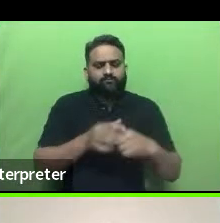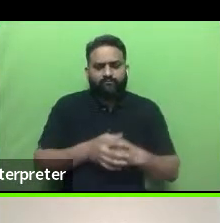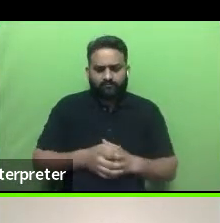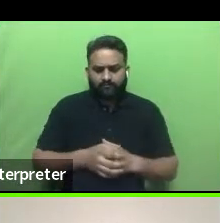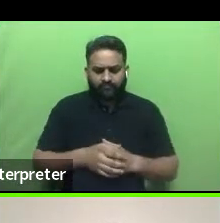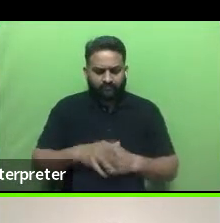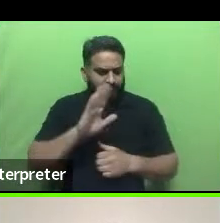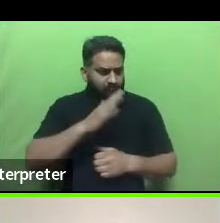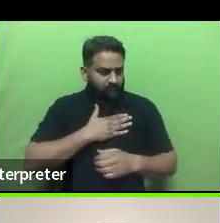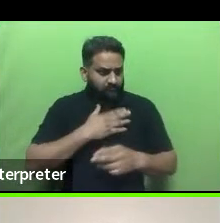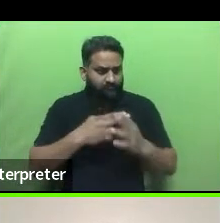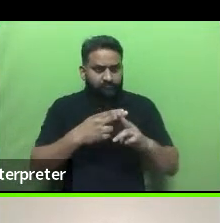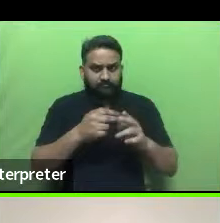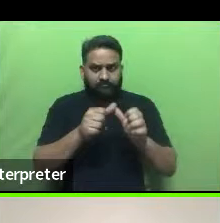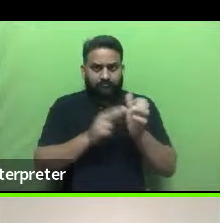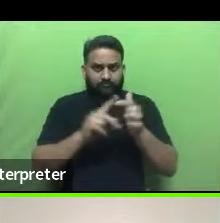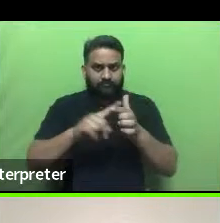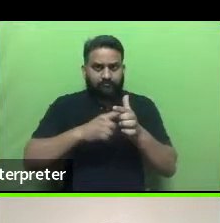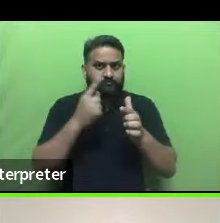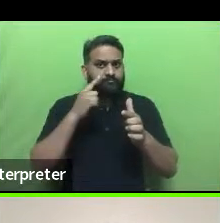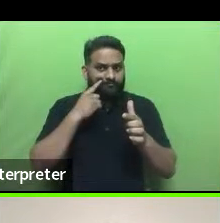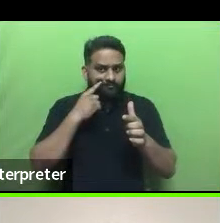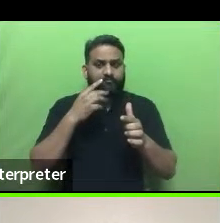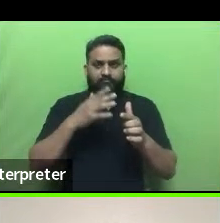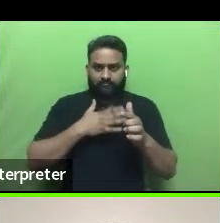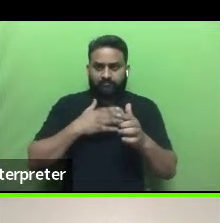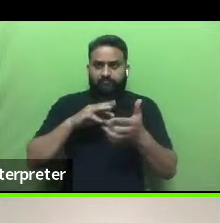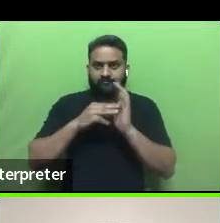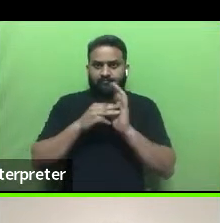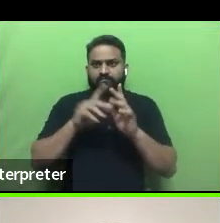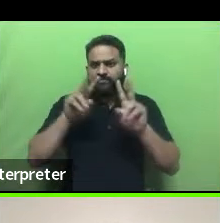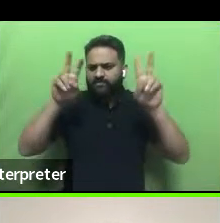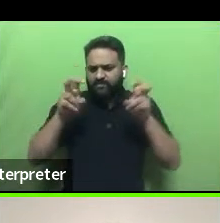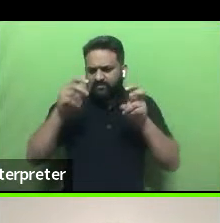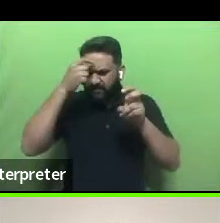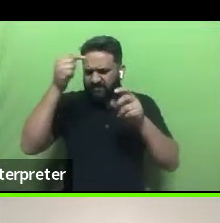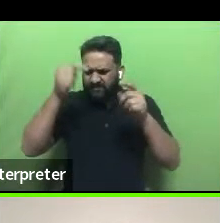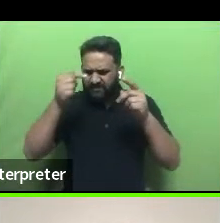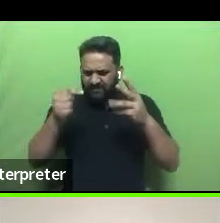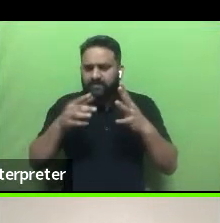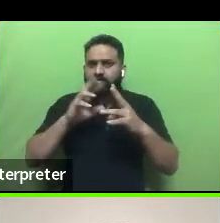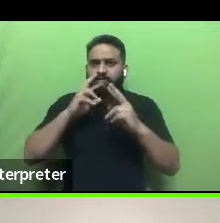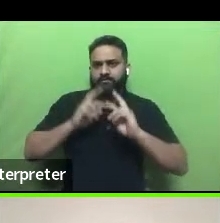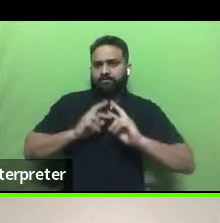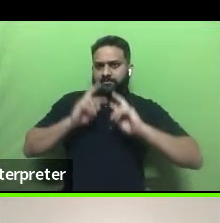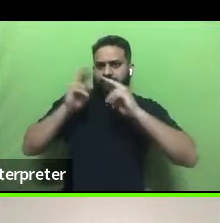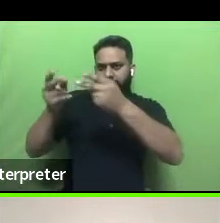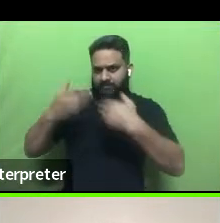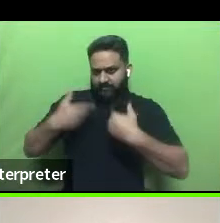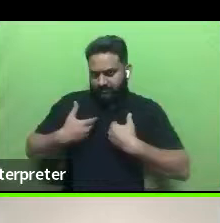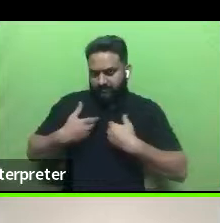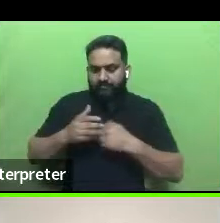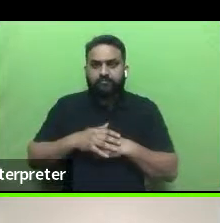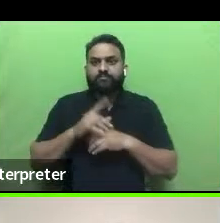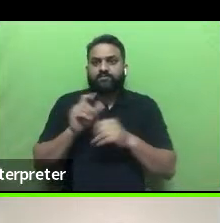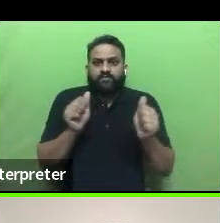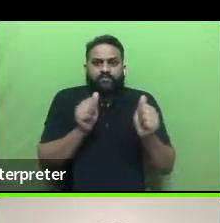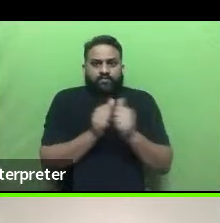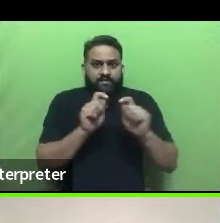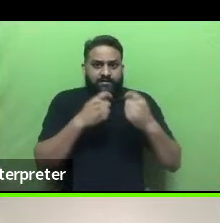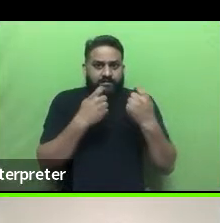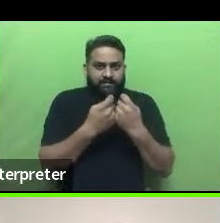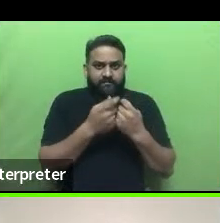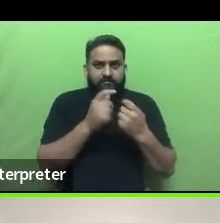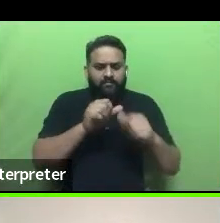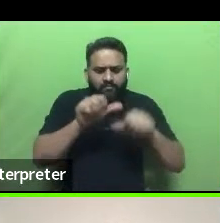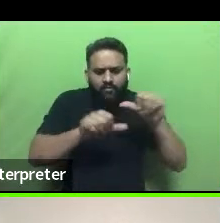My name is Anjali, and I will be addressing the substantive issues on behalf of the respondent. My co-counsel Smriti will be dealing with the